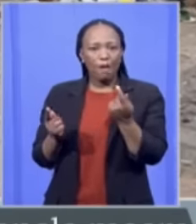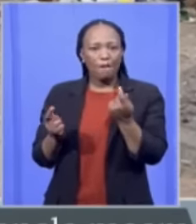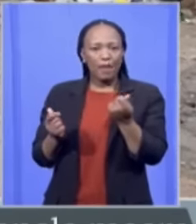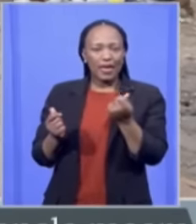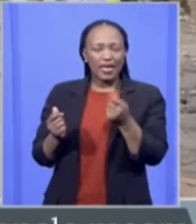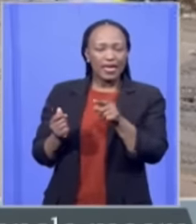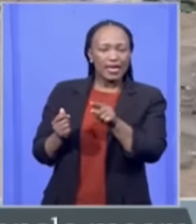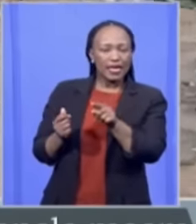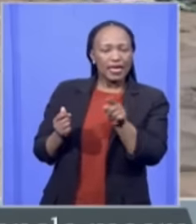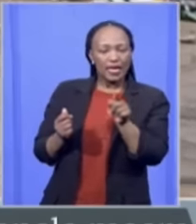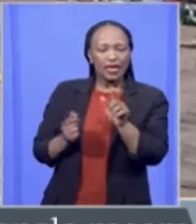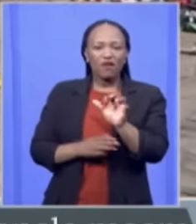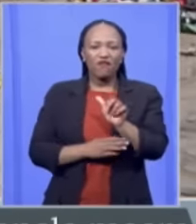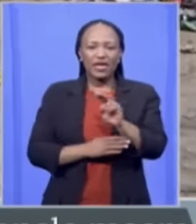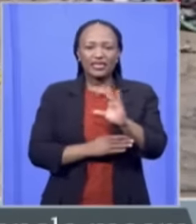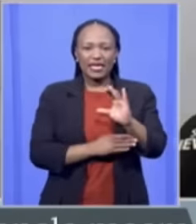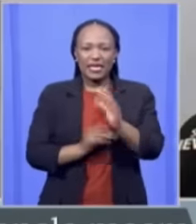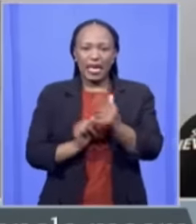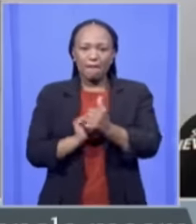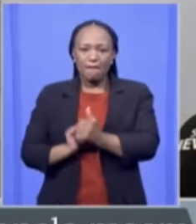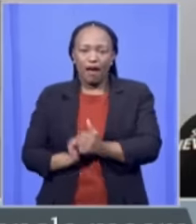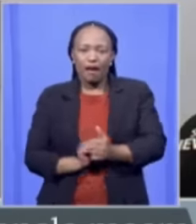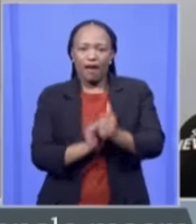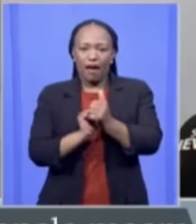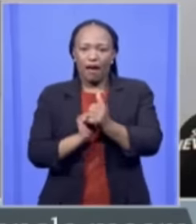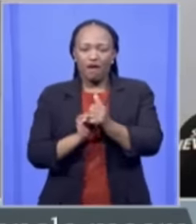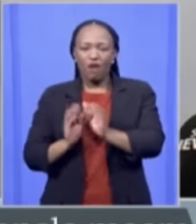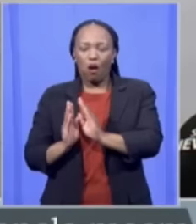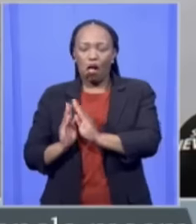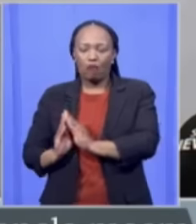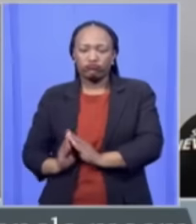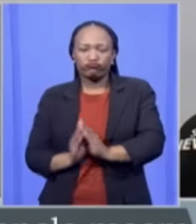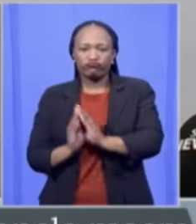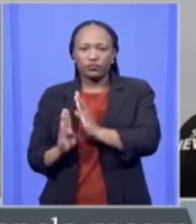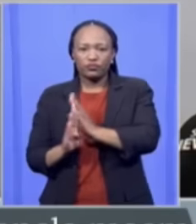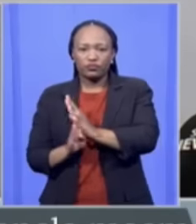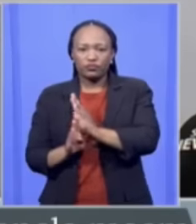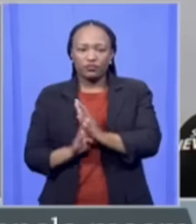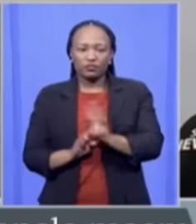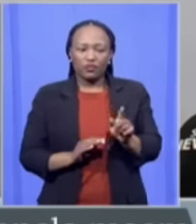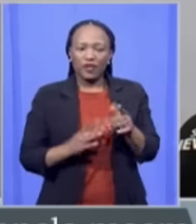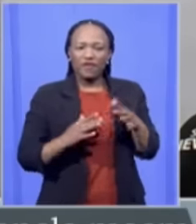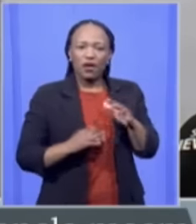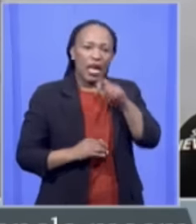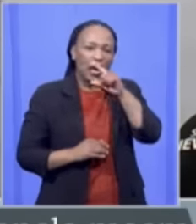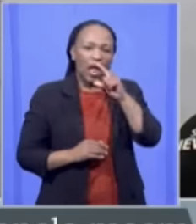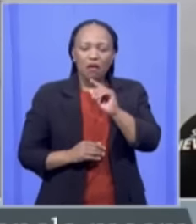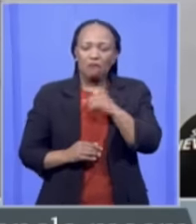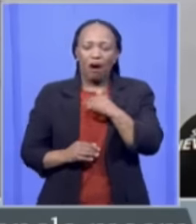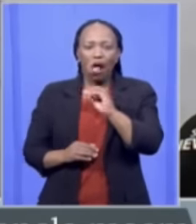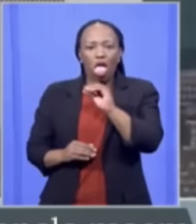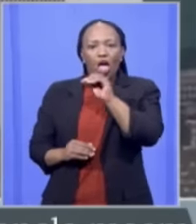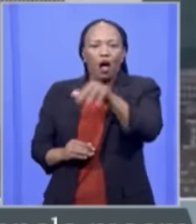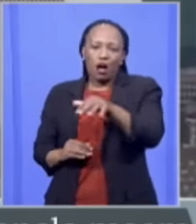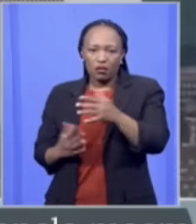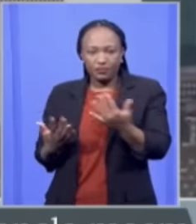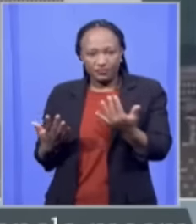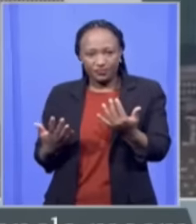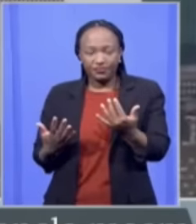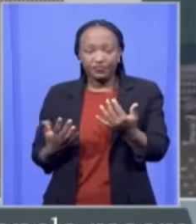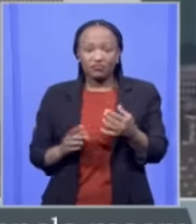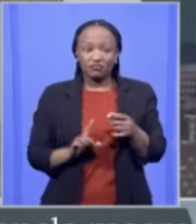hold that the ANC and its partners have in that caucus. So then they throw their names in their head. Helen Zille once